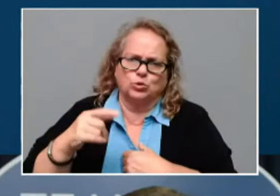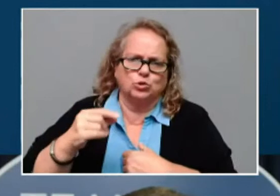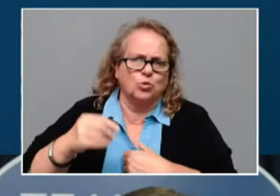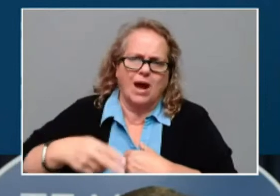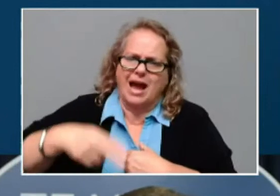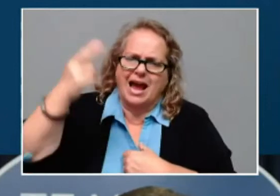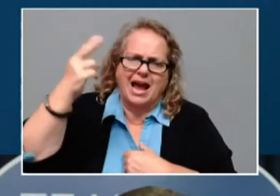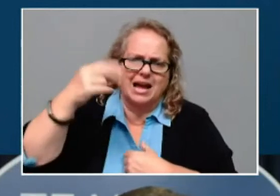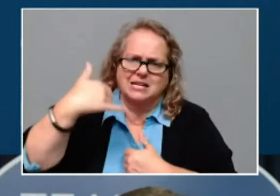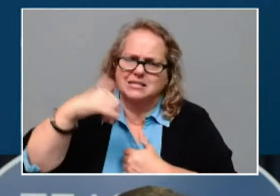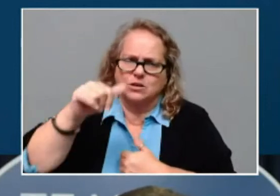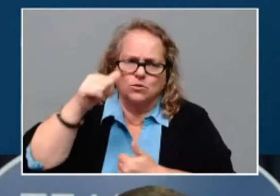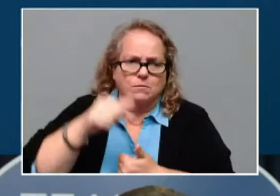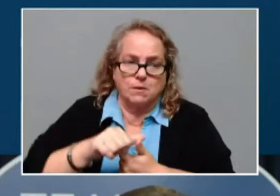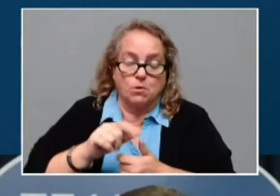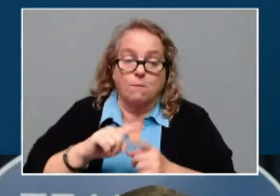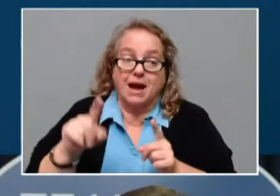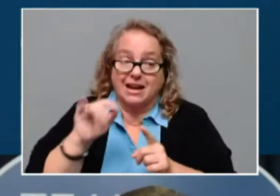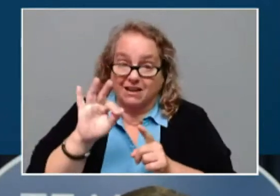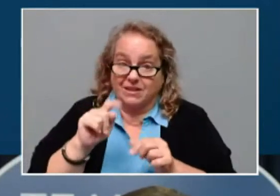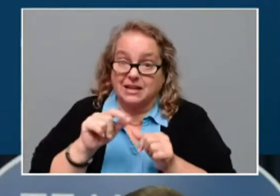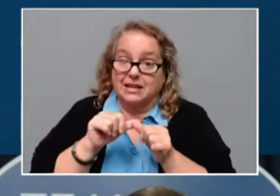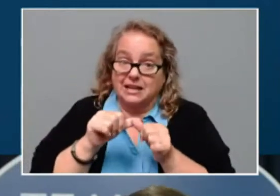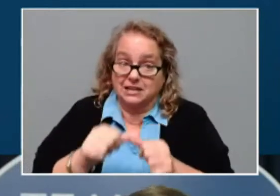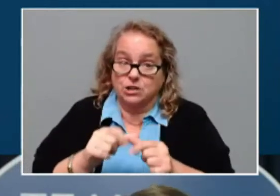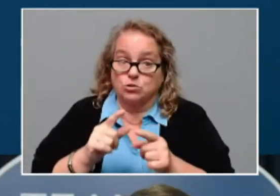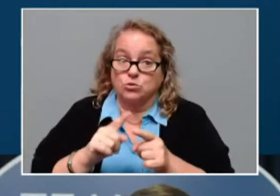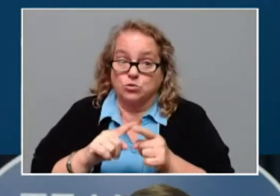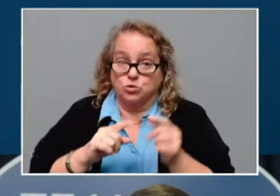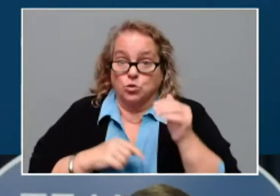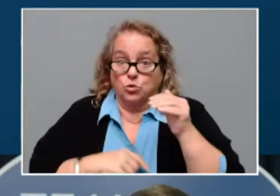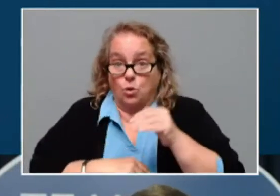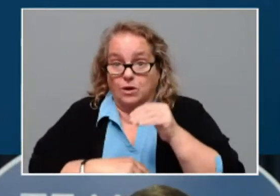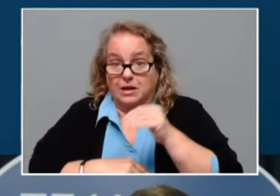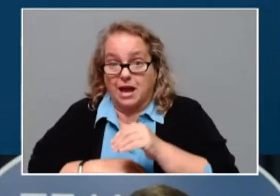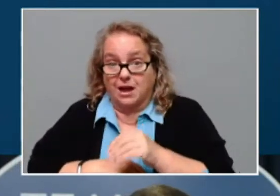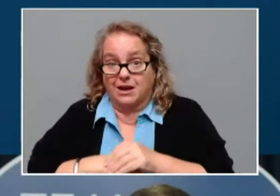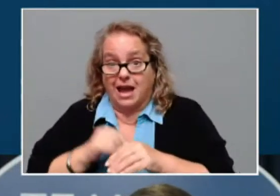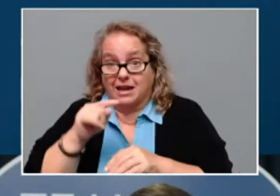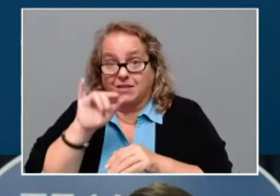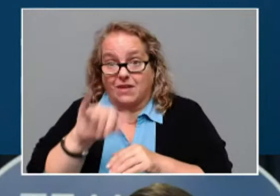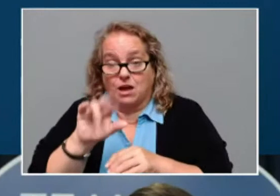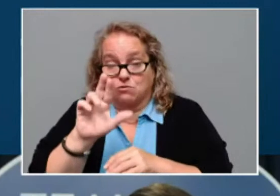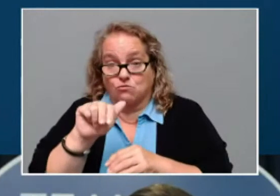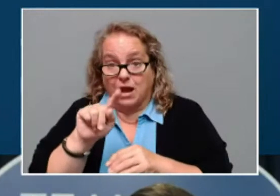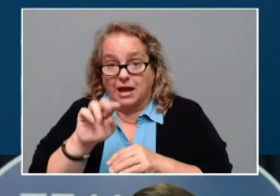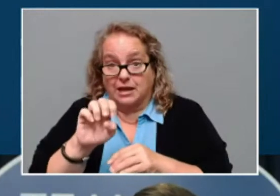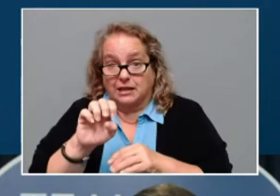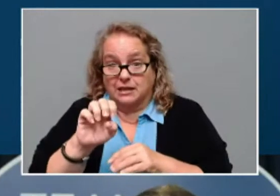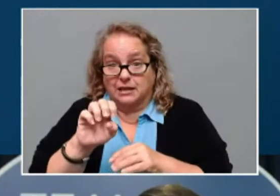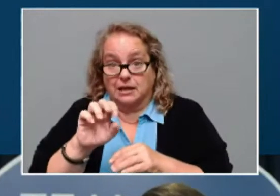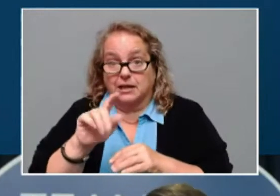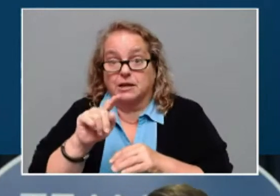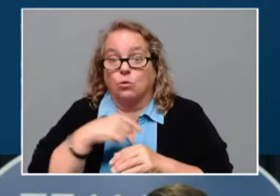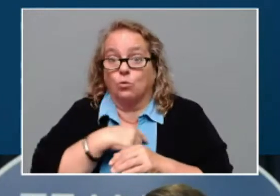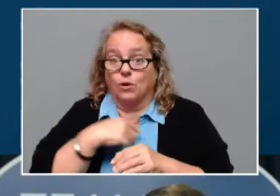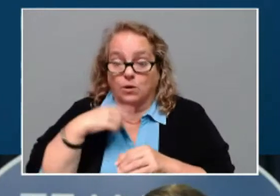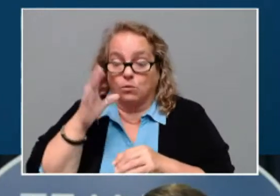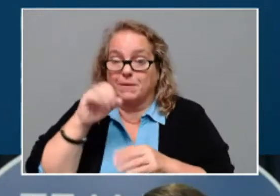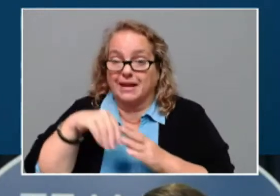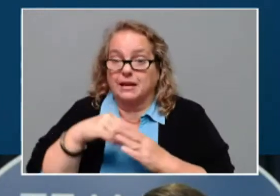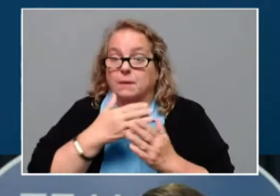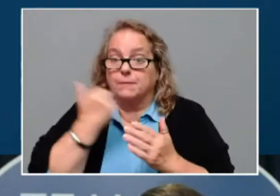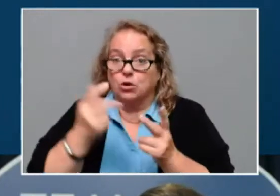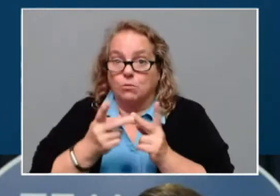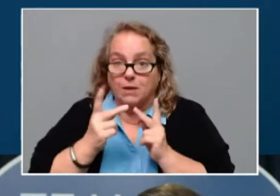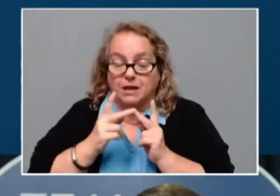But if it continues to fall at this rate, we'll not only be at a better place, but we'll be below the peak